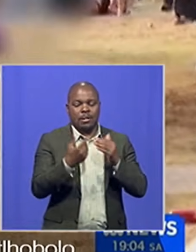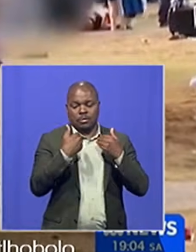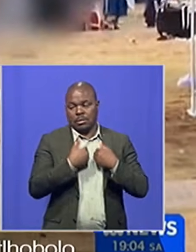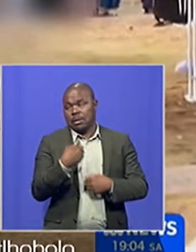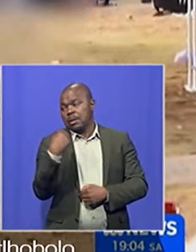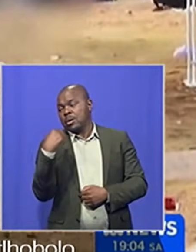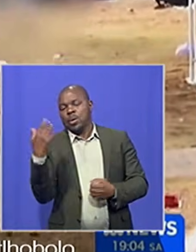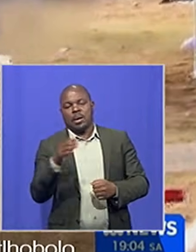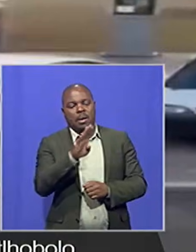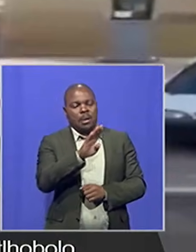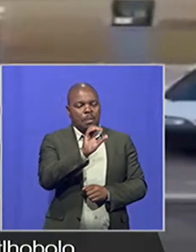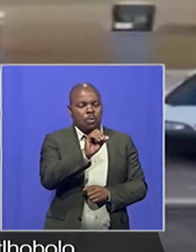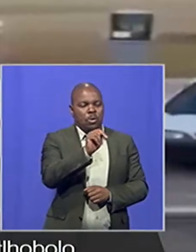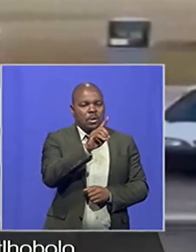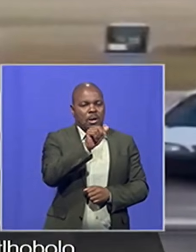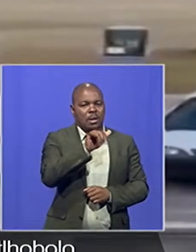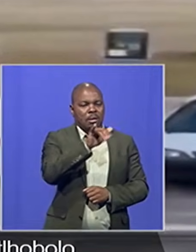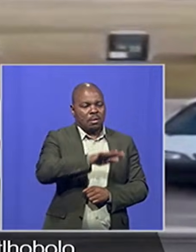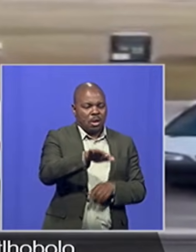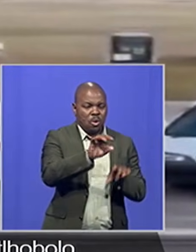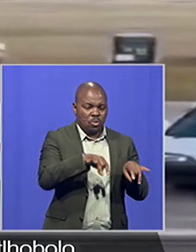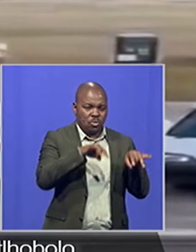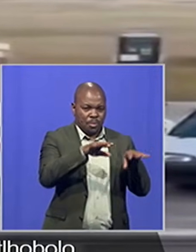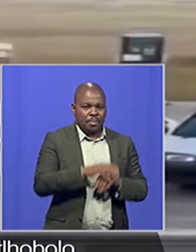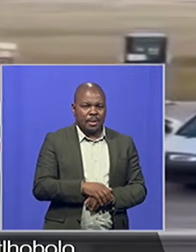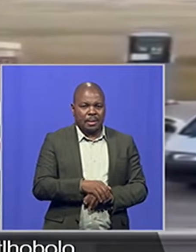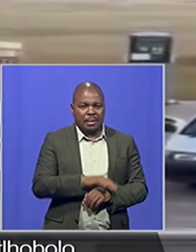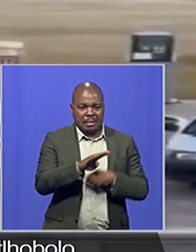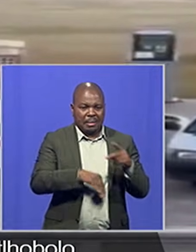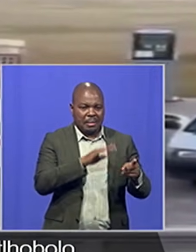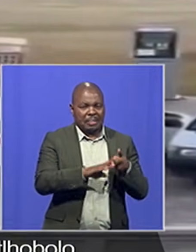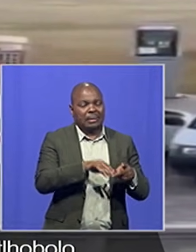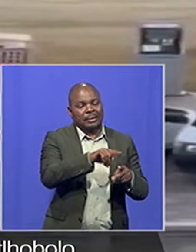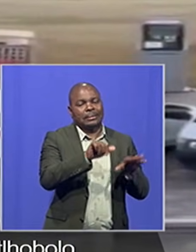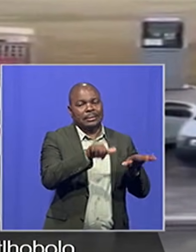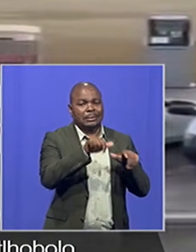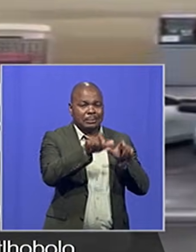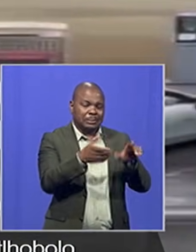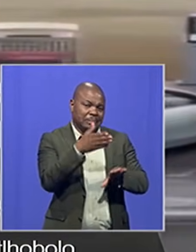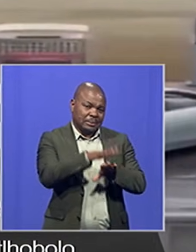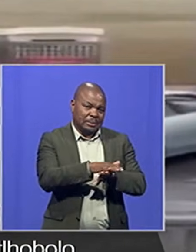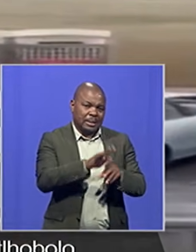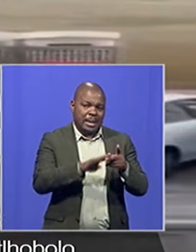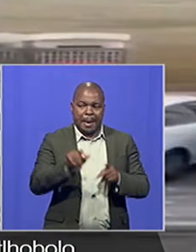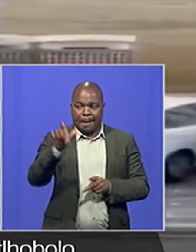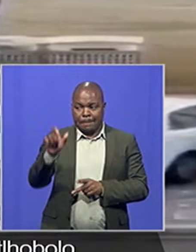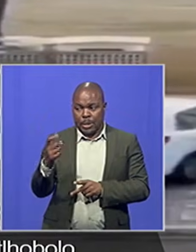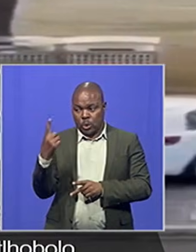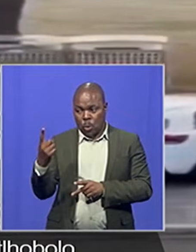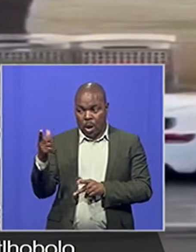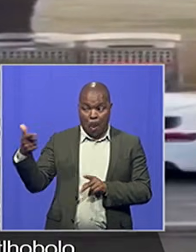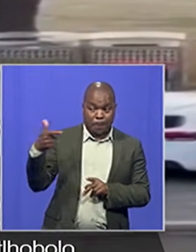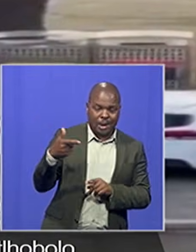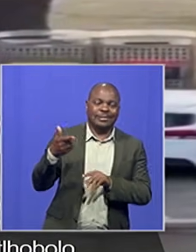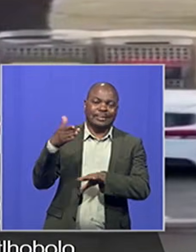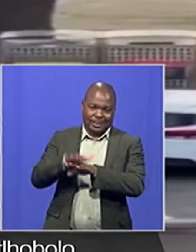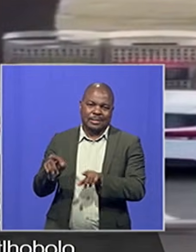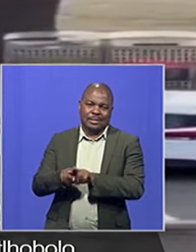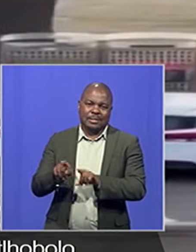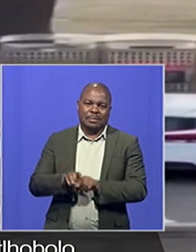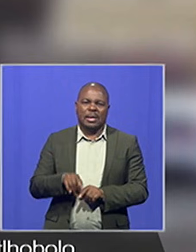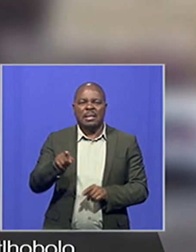kwa Sydney. Tlhaselo eo e fetileng ka matshelo a batho ba le 16 go akaretsa mmelaelo a le mongwe e diragetse ka nako